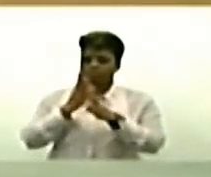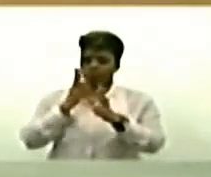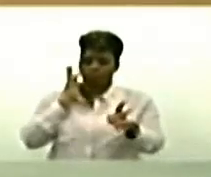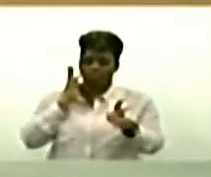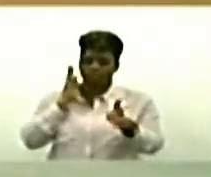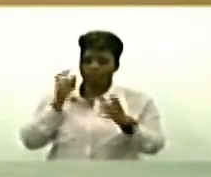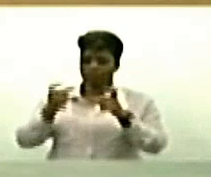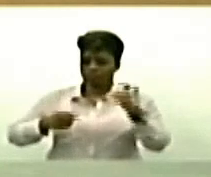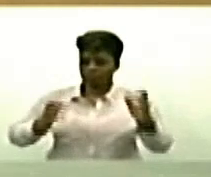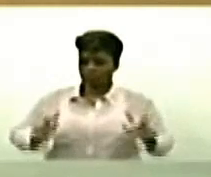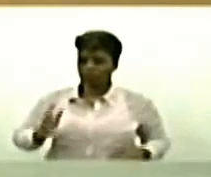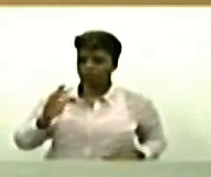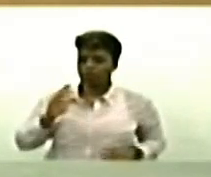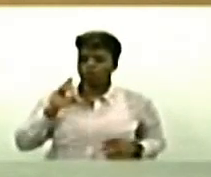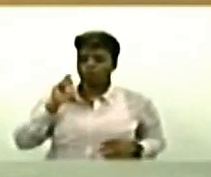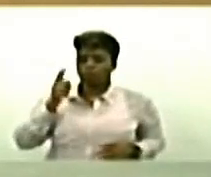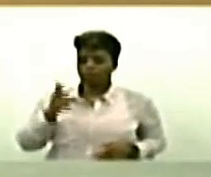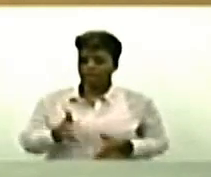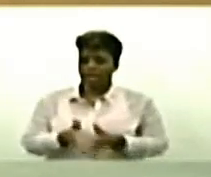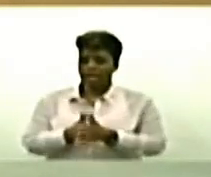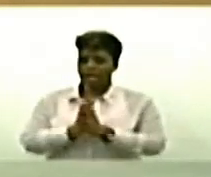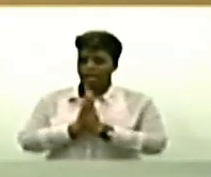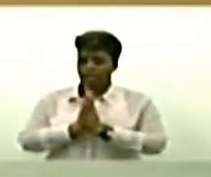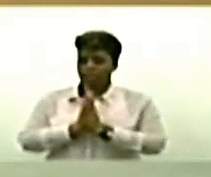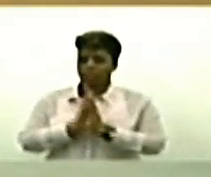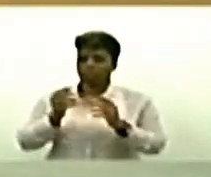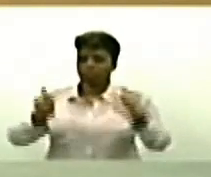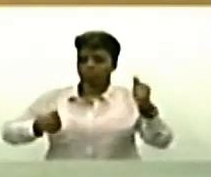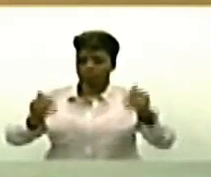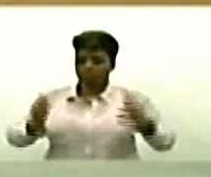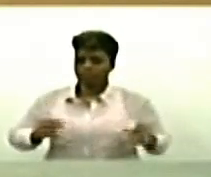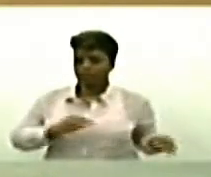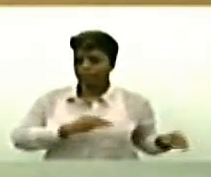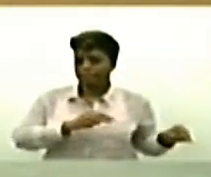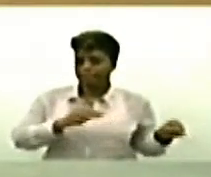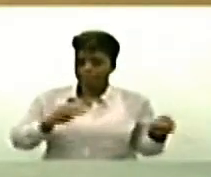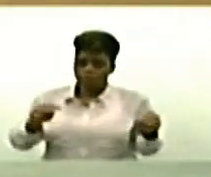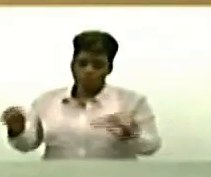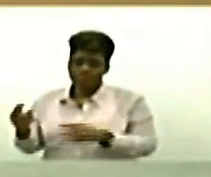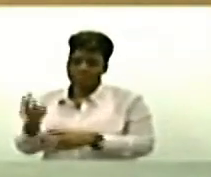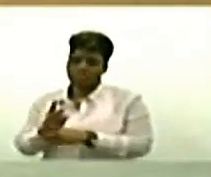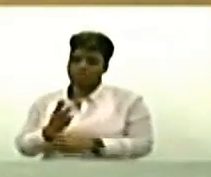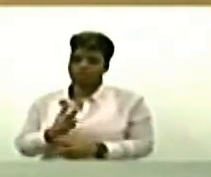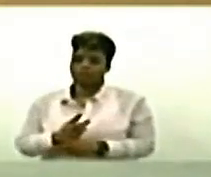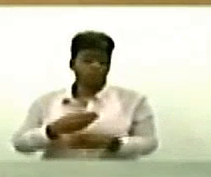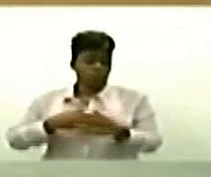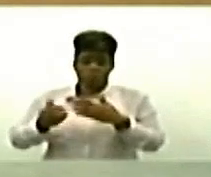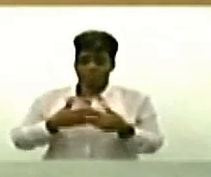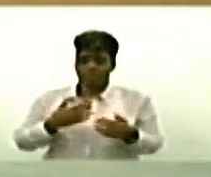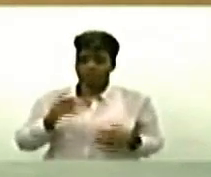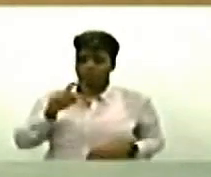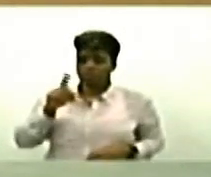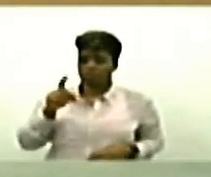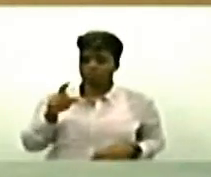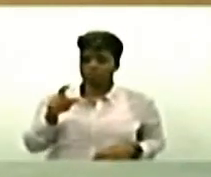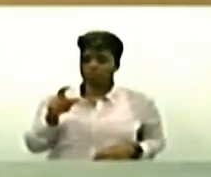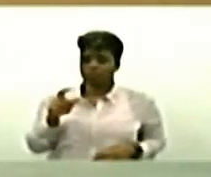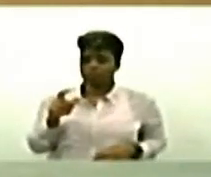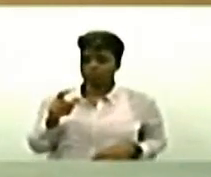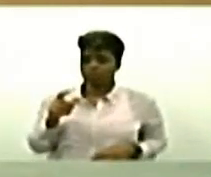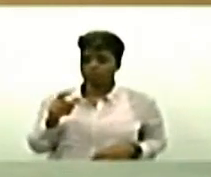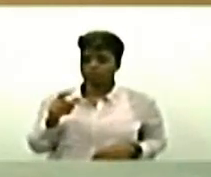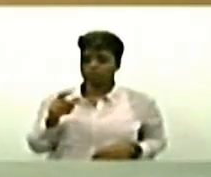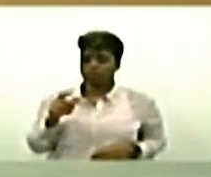driver in charge to move the vehicle or trailer, well, for whatever reason, right? Which clause is this? Clause